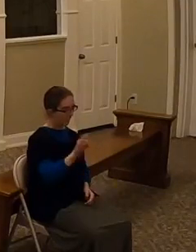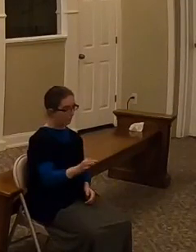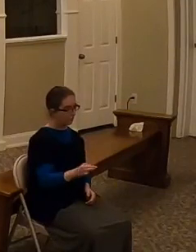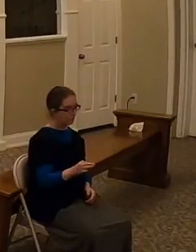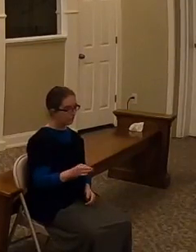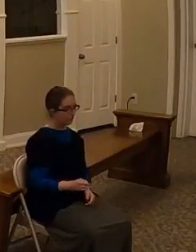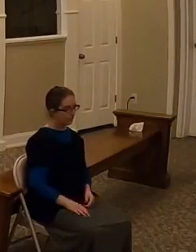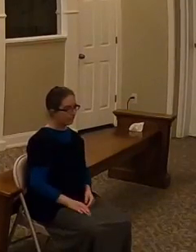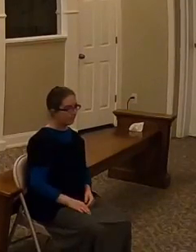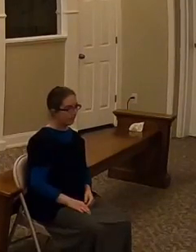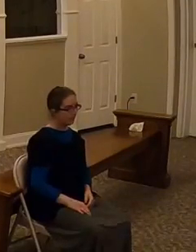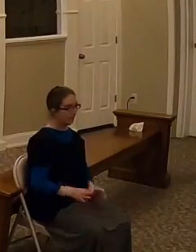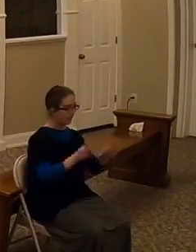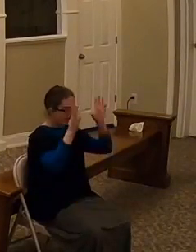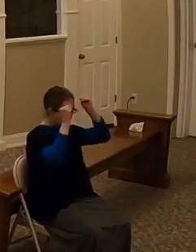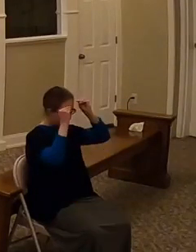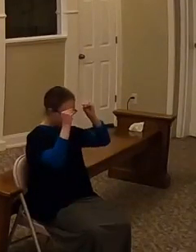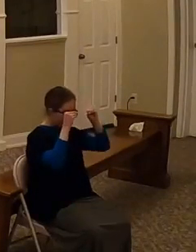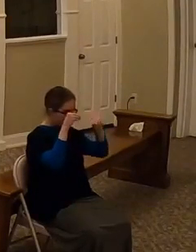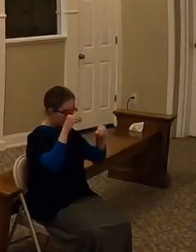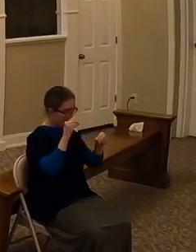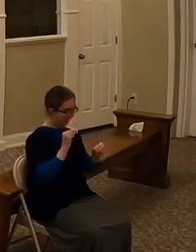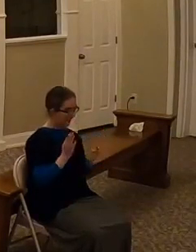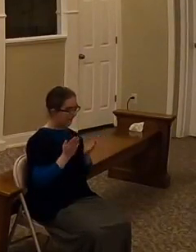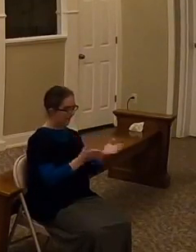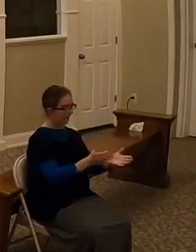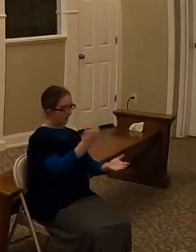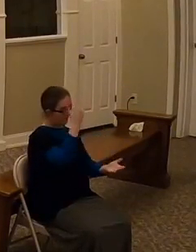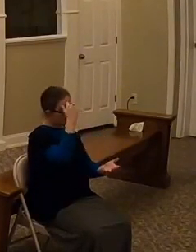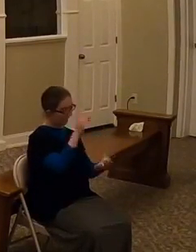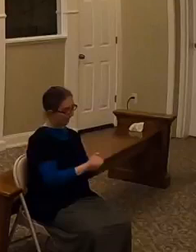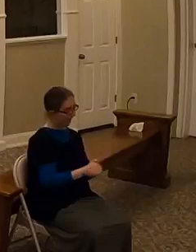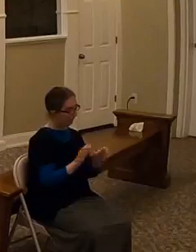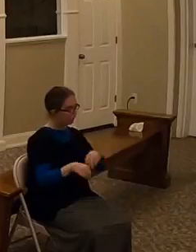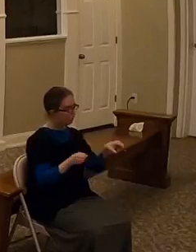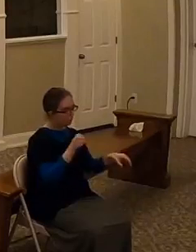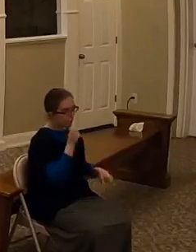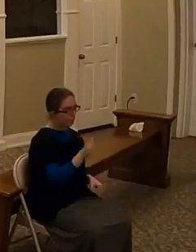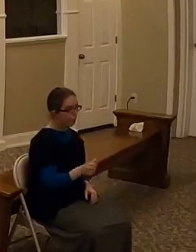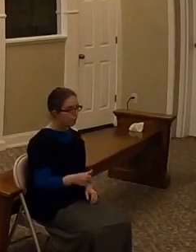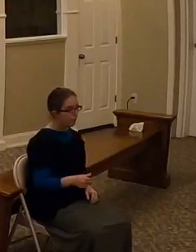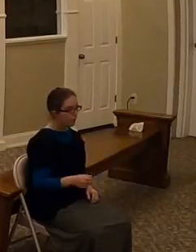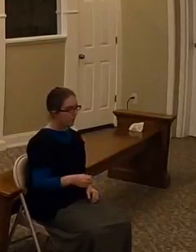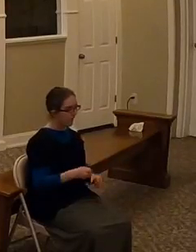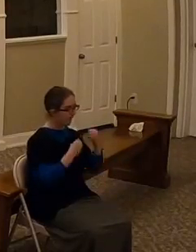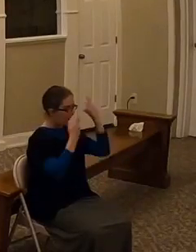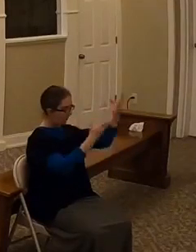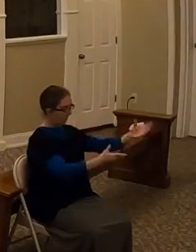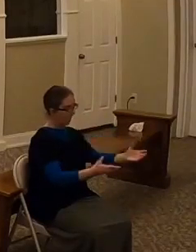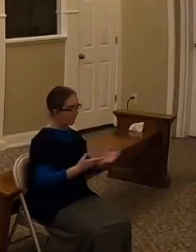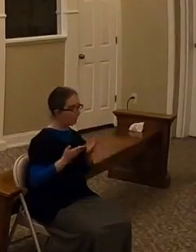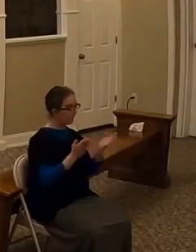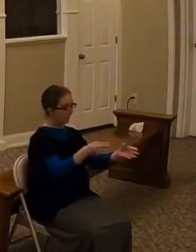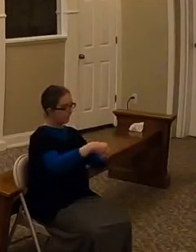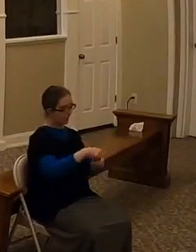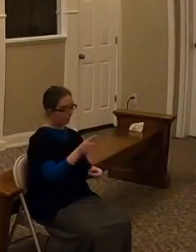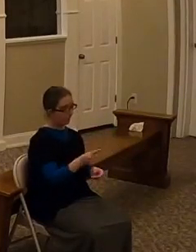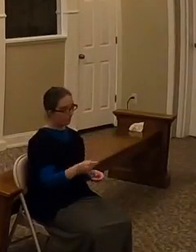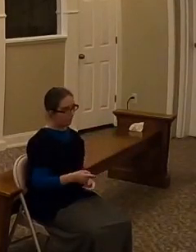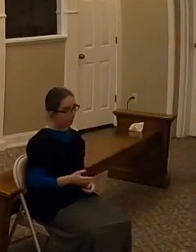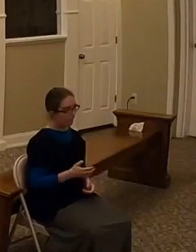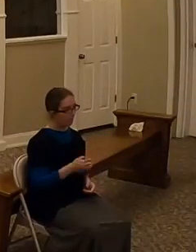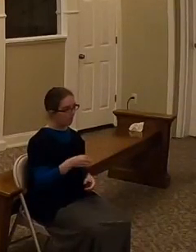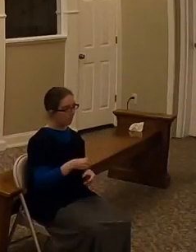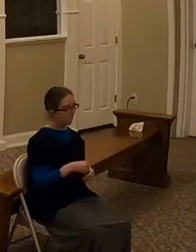personal appeals, and to teaching and instilling doctrine. Do not neglect the gift which is in you, that special